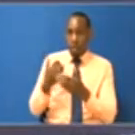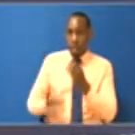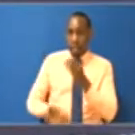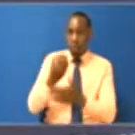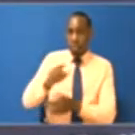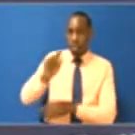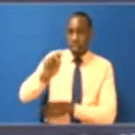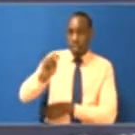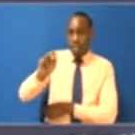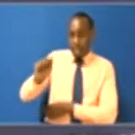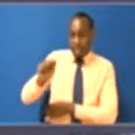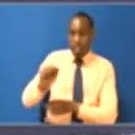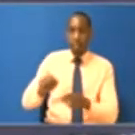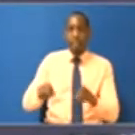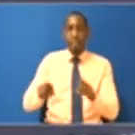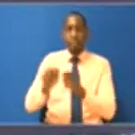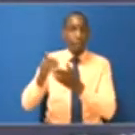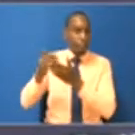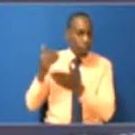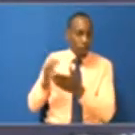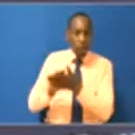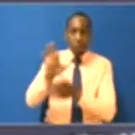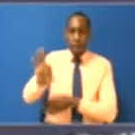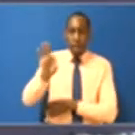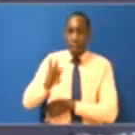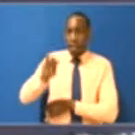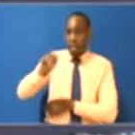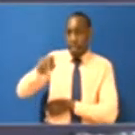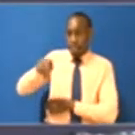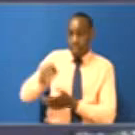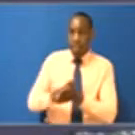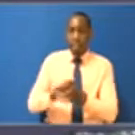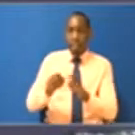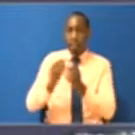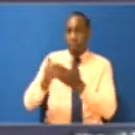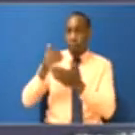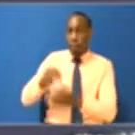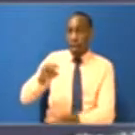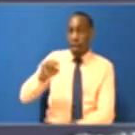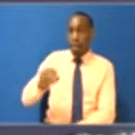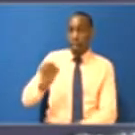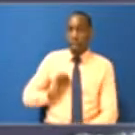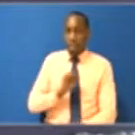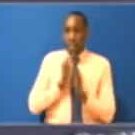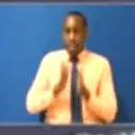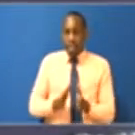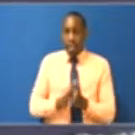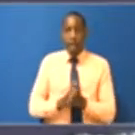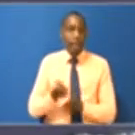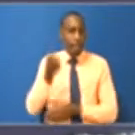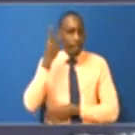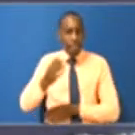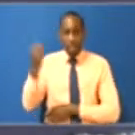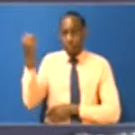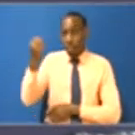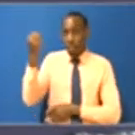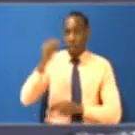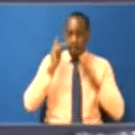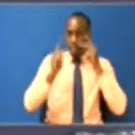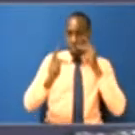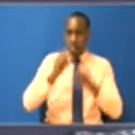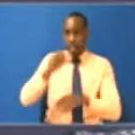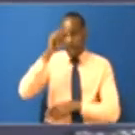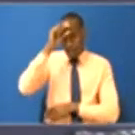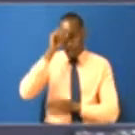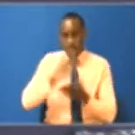tna having been a nominated mp having been a senator so understands the political so the political aspect of